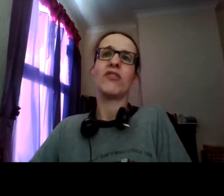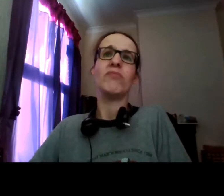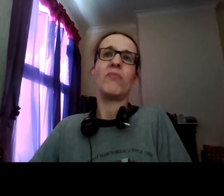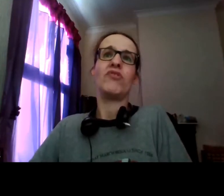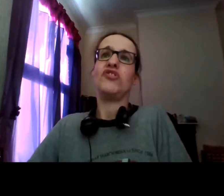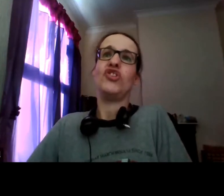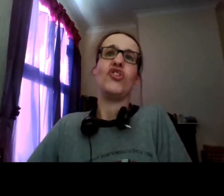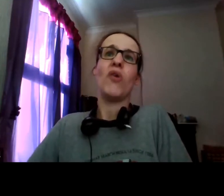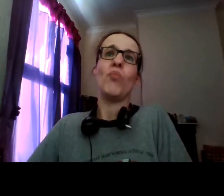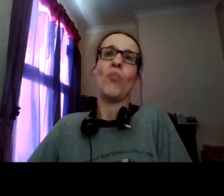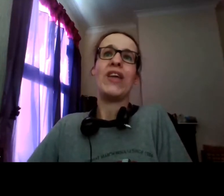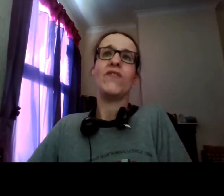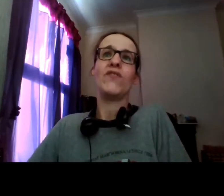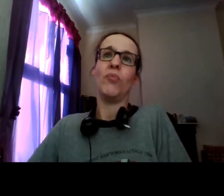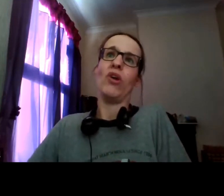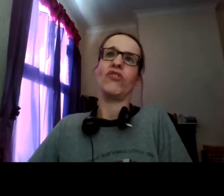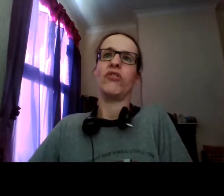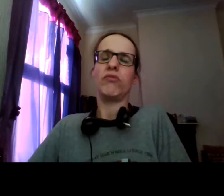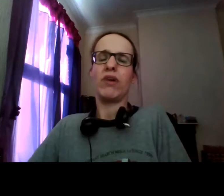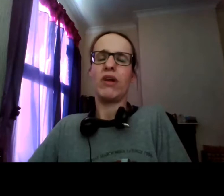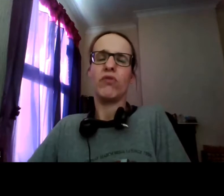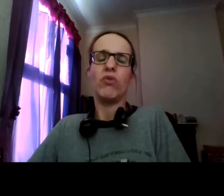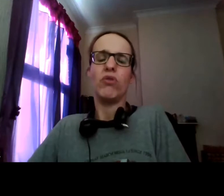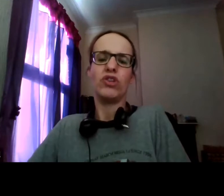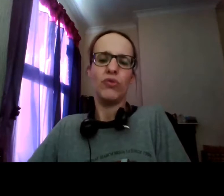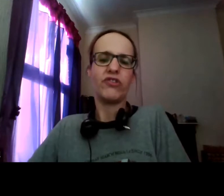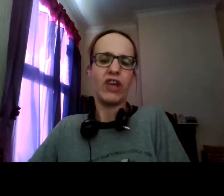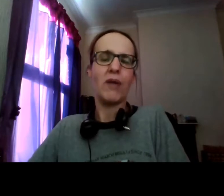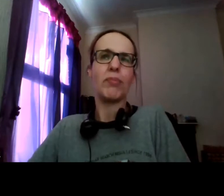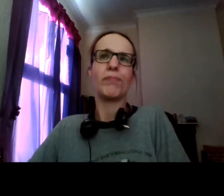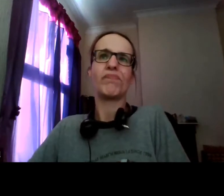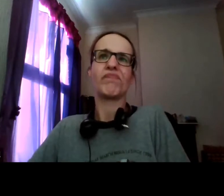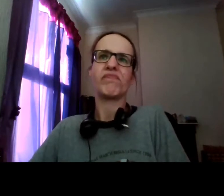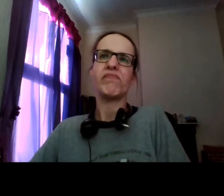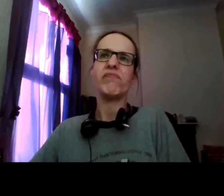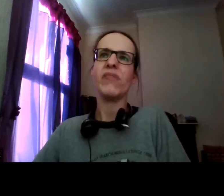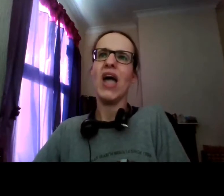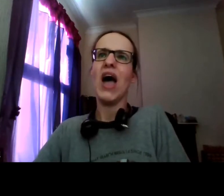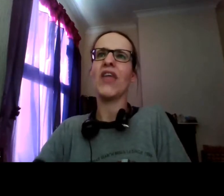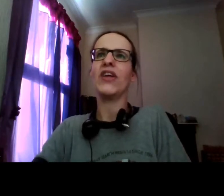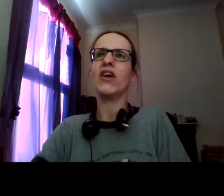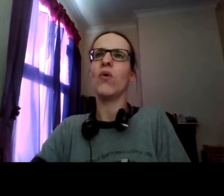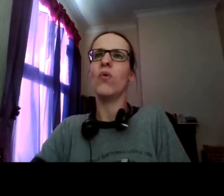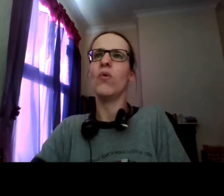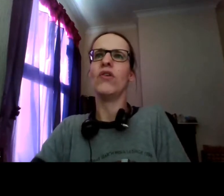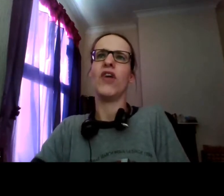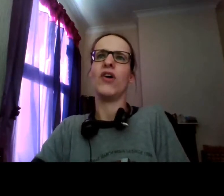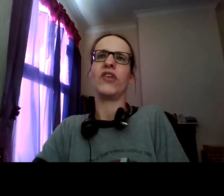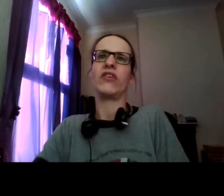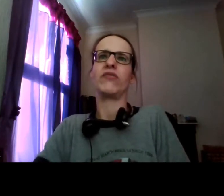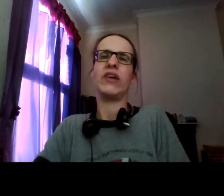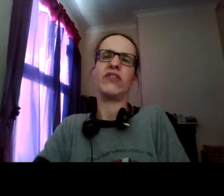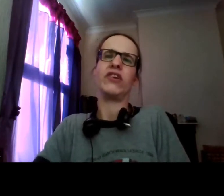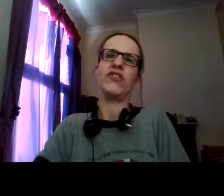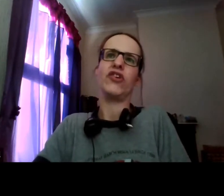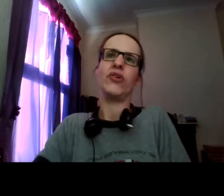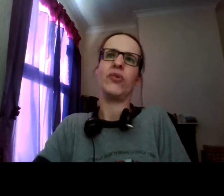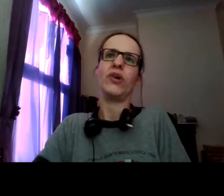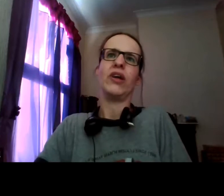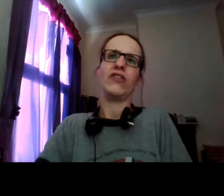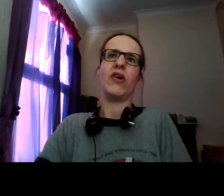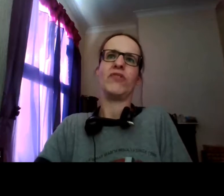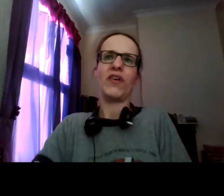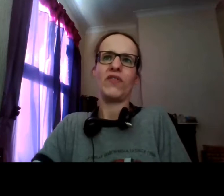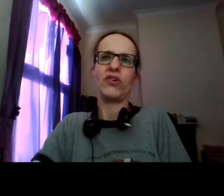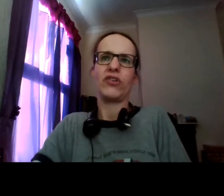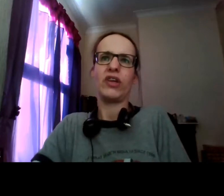And sometimes you don't wait for 1, 2, 3, and 4, you skip. And I think all of those things are easier to do